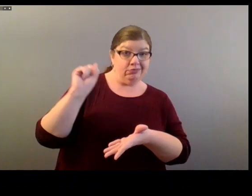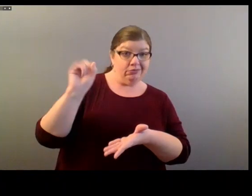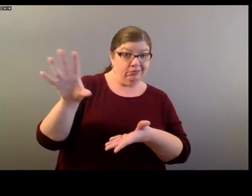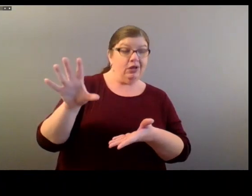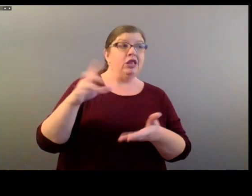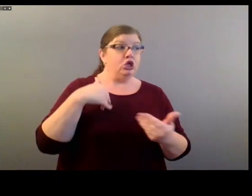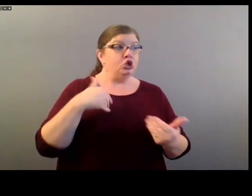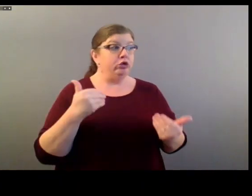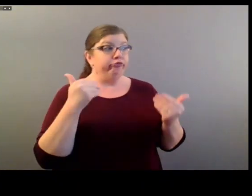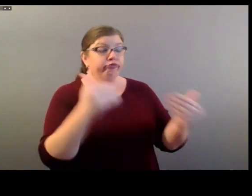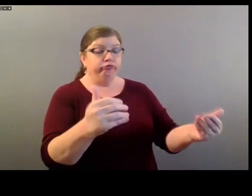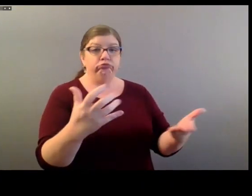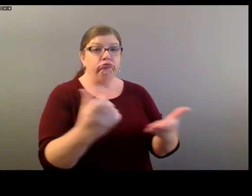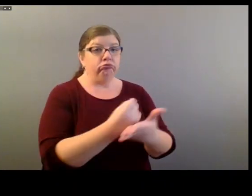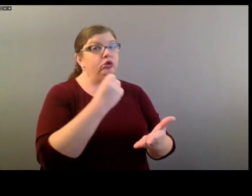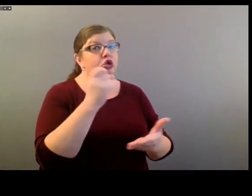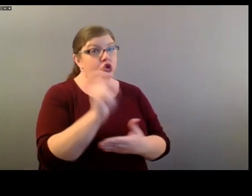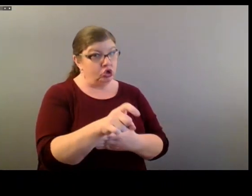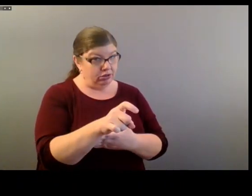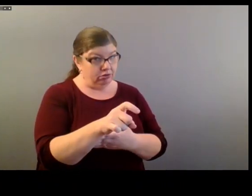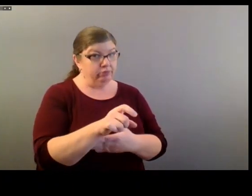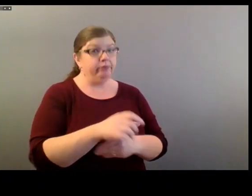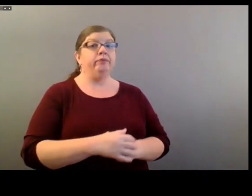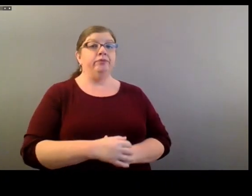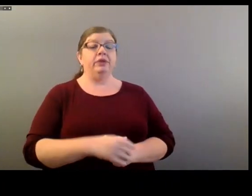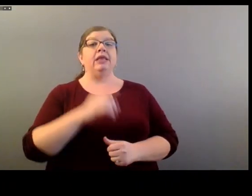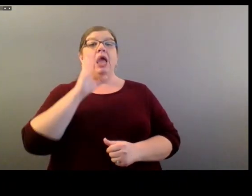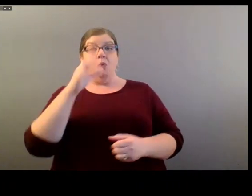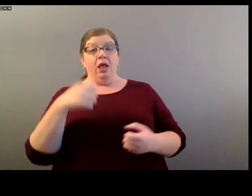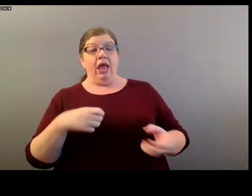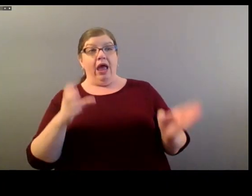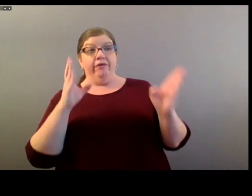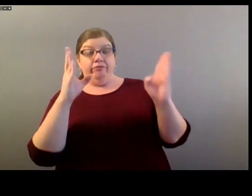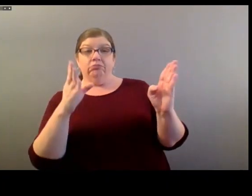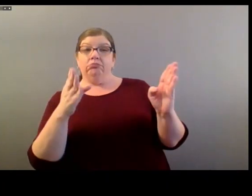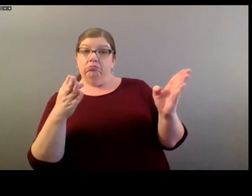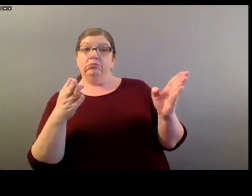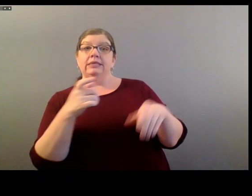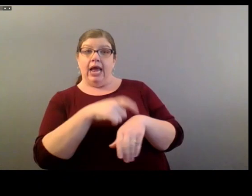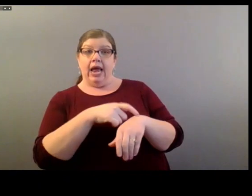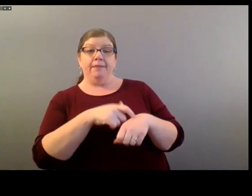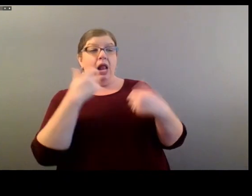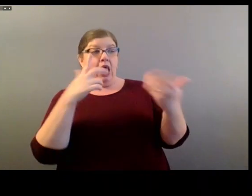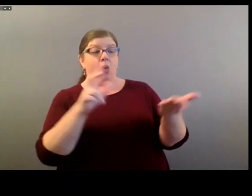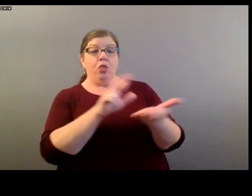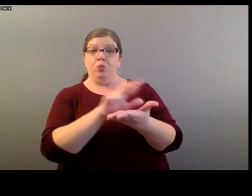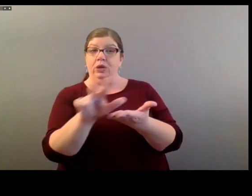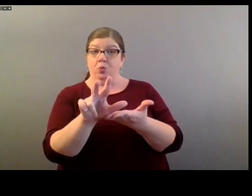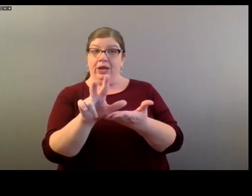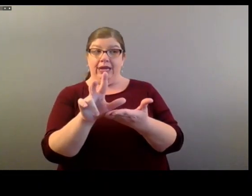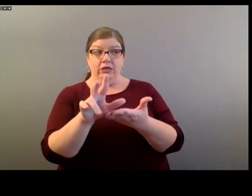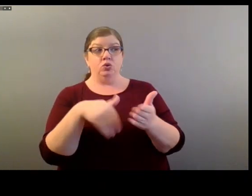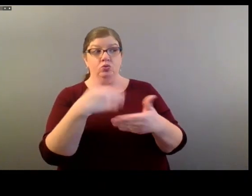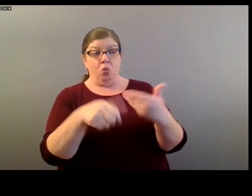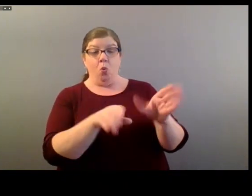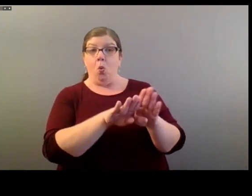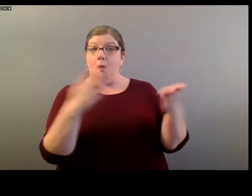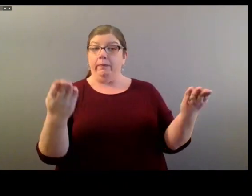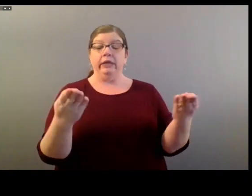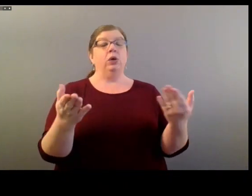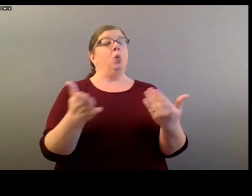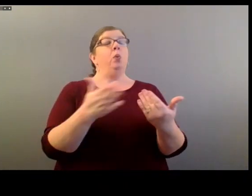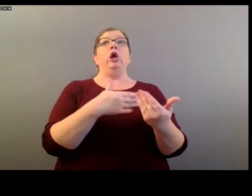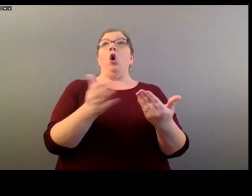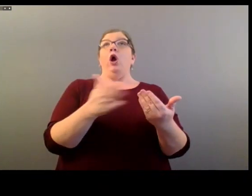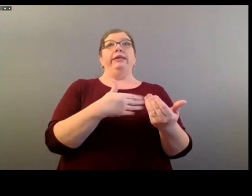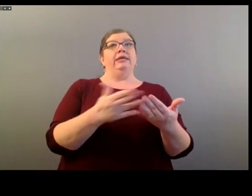so. They will have a window, all schools will have a window of 3 weeks to open, regardless